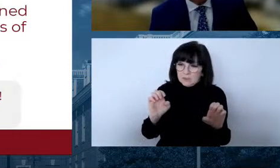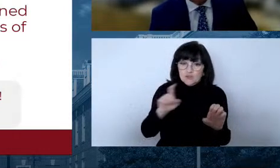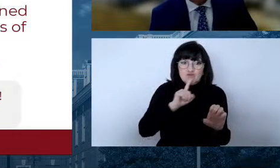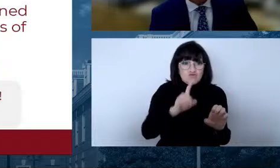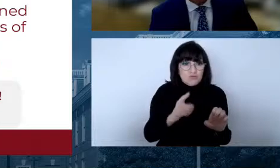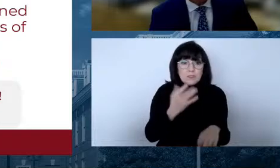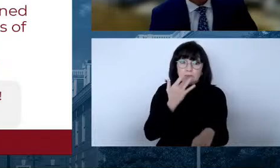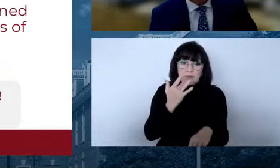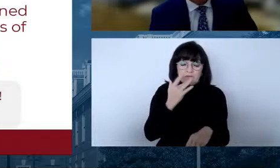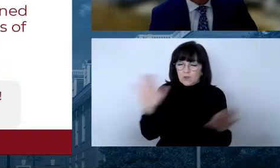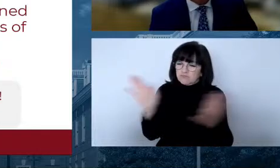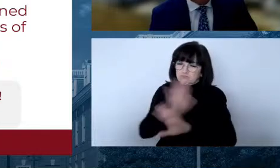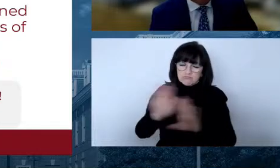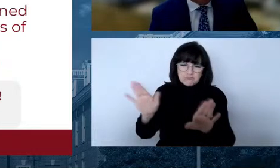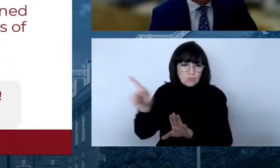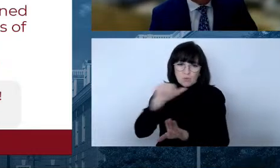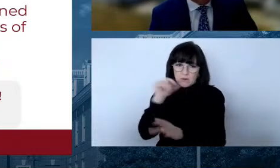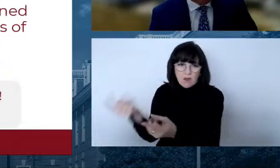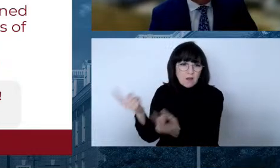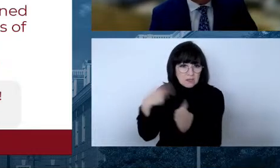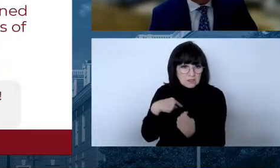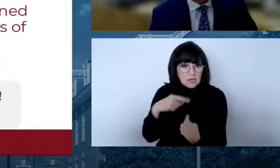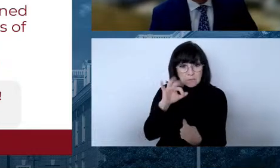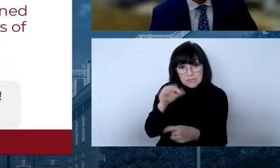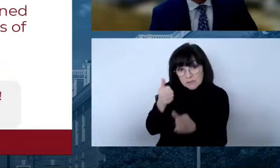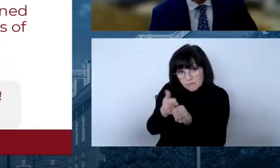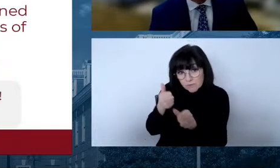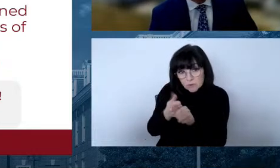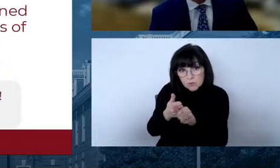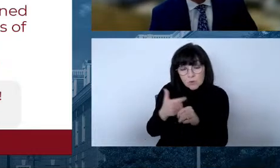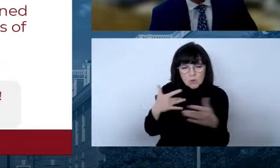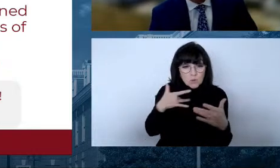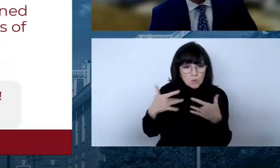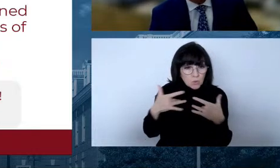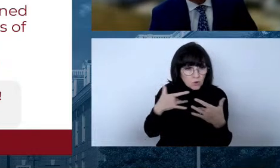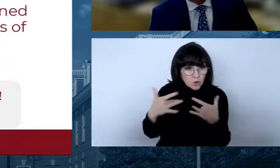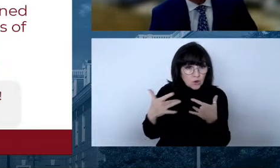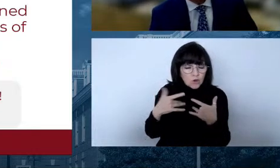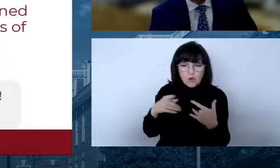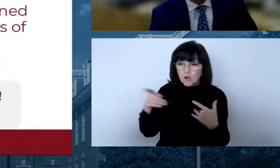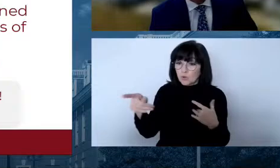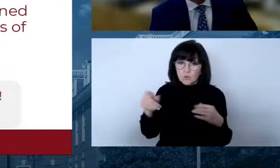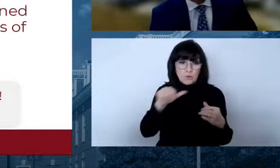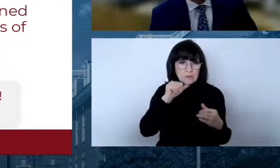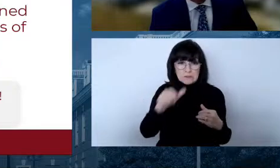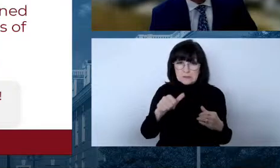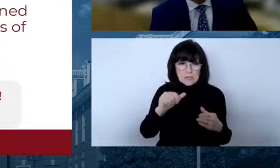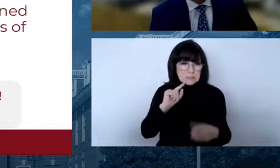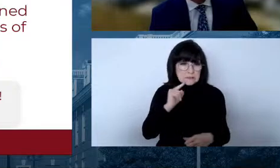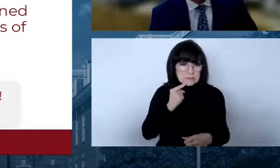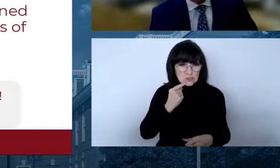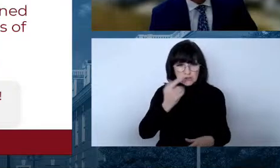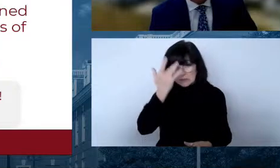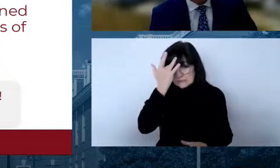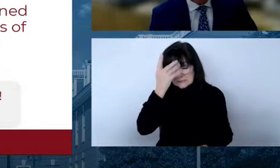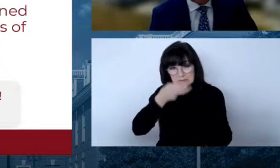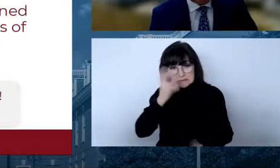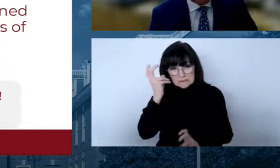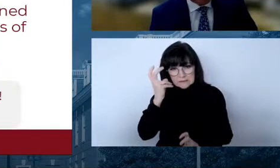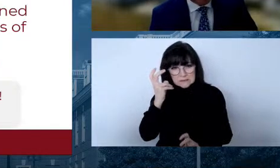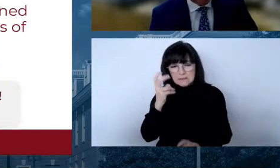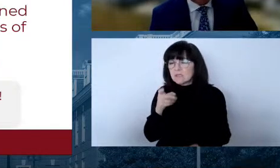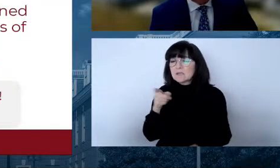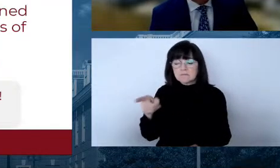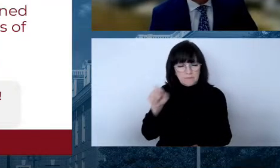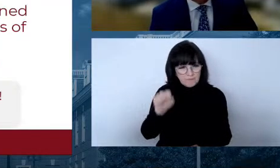that situation. Again, if you are worried about being infected and only have mild symptoms or no symptoms, you should go elsewhere to get